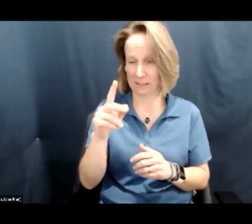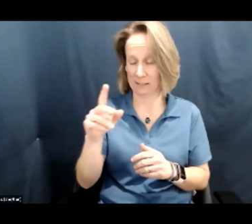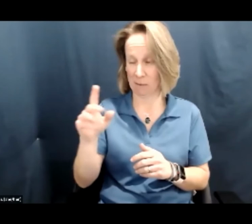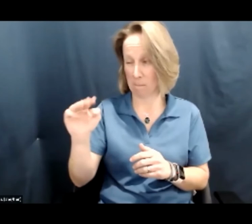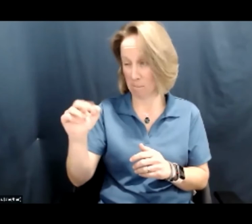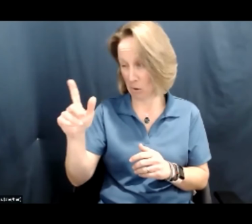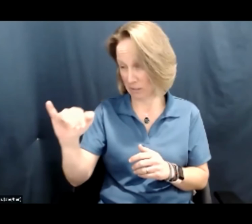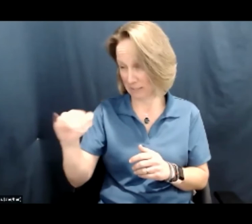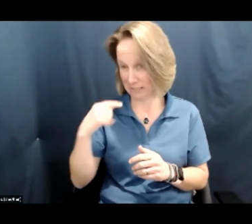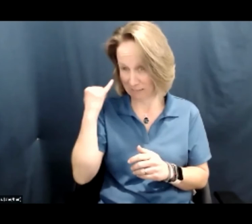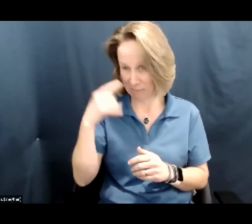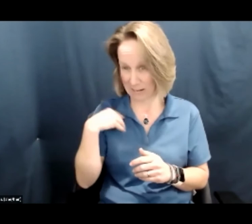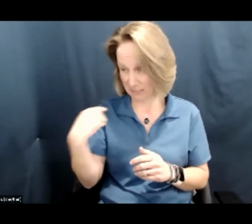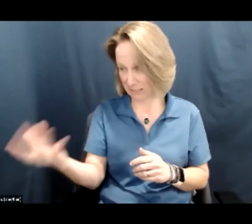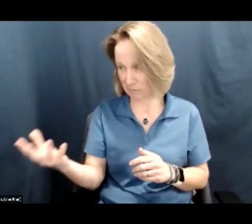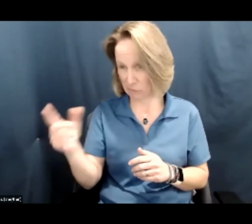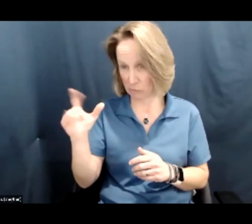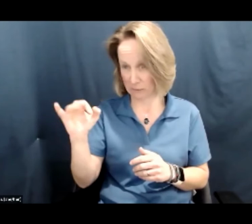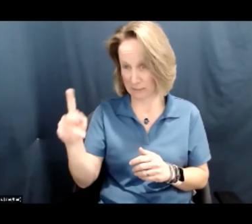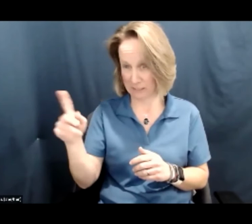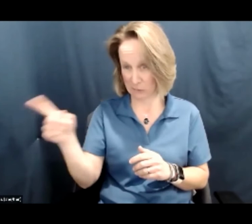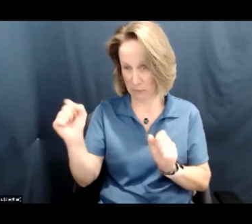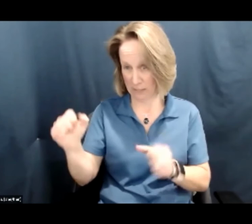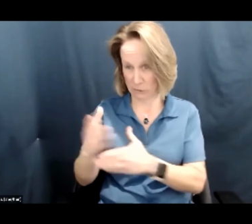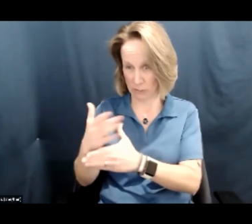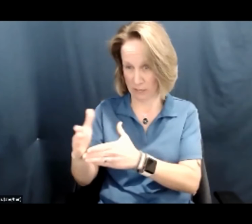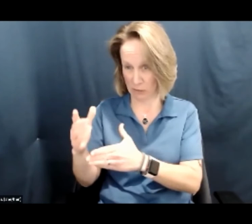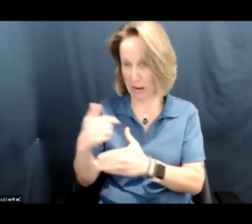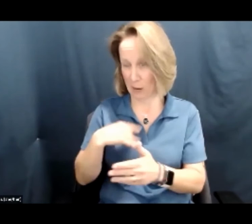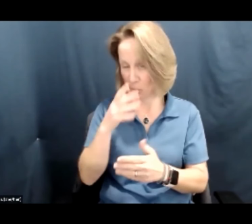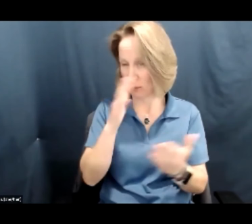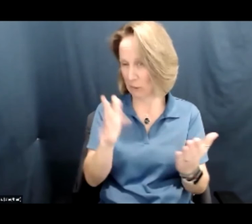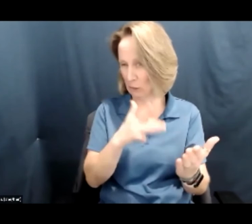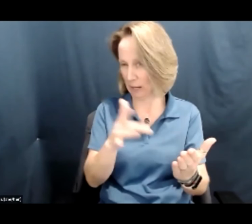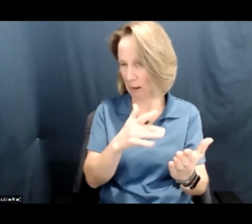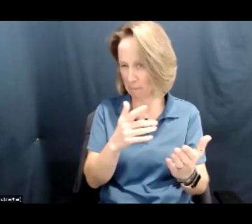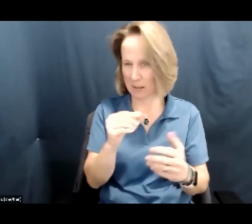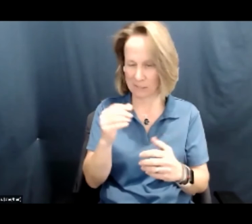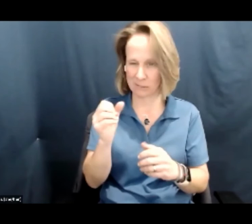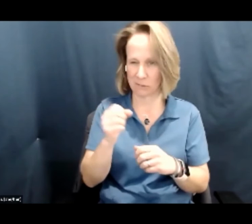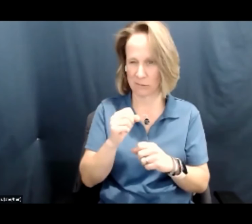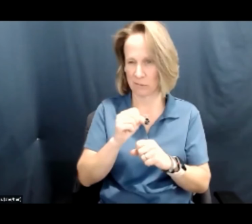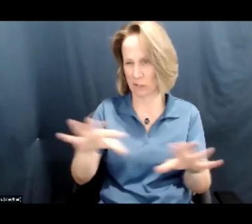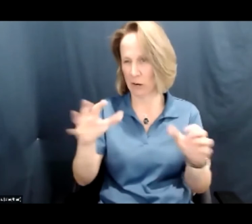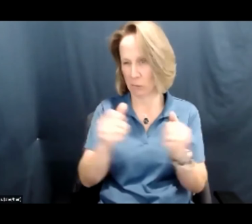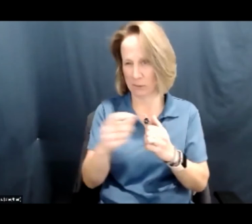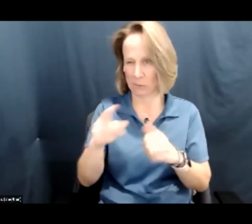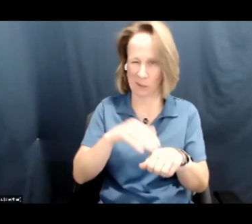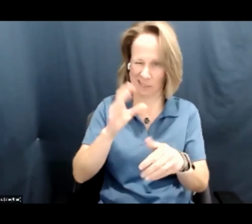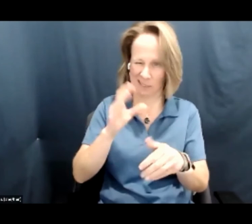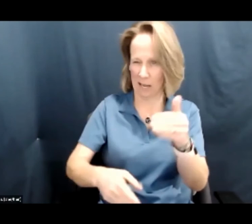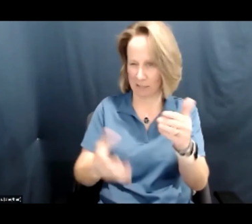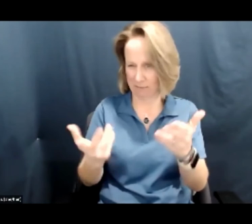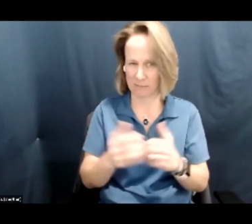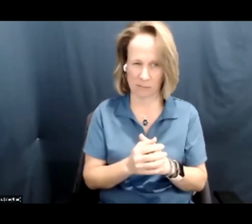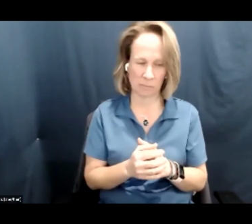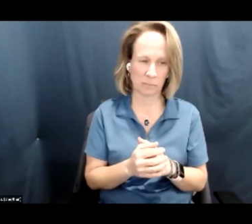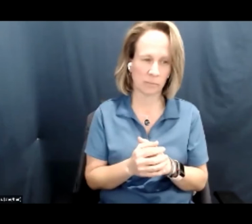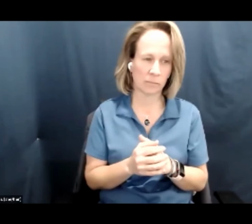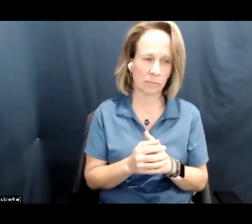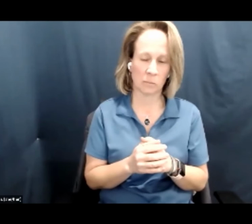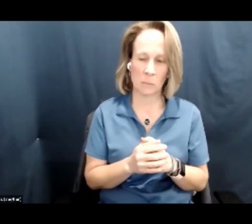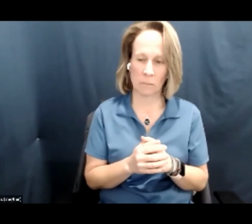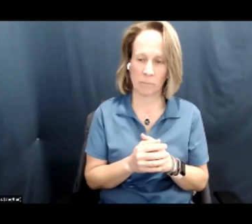If not, I will, I'll look it up and share it with you all at the end of the presentation